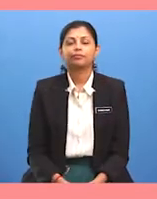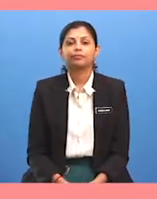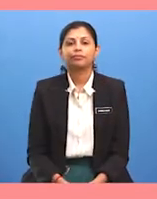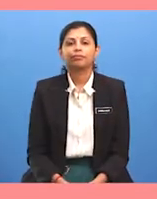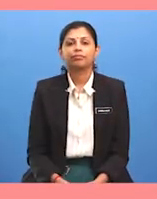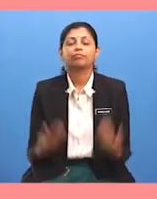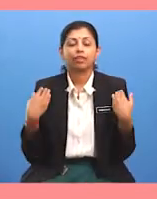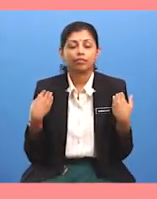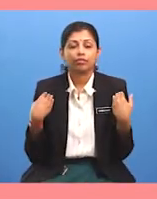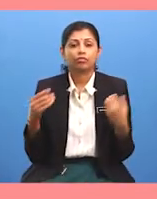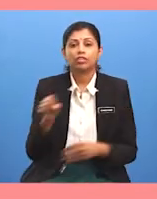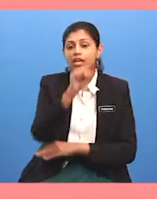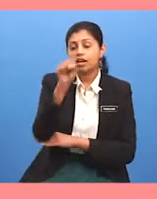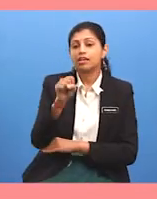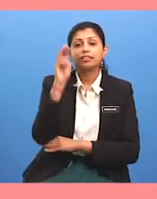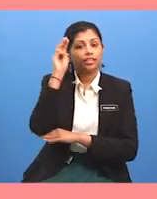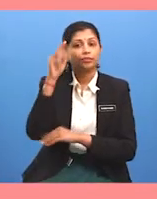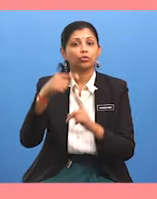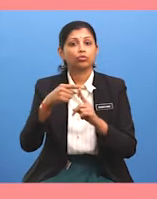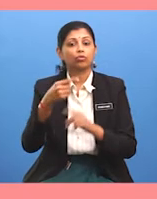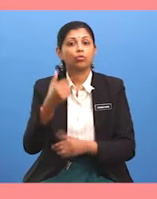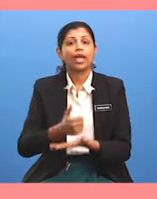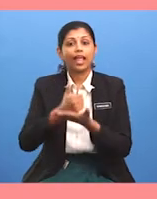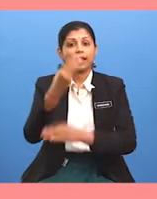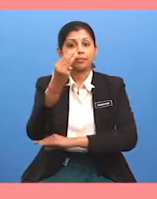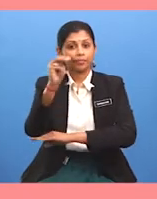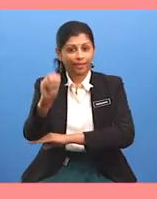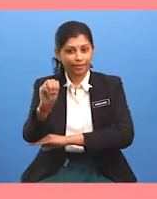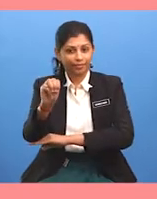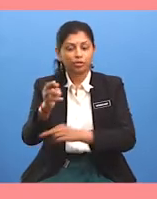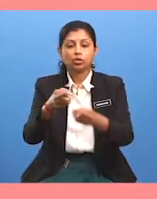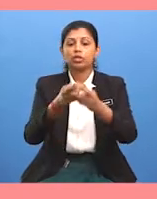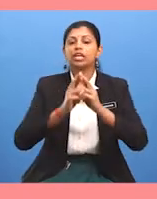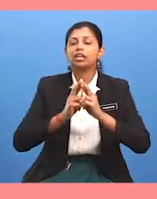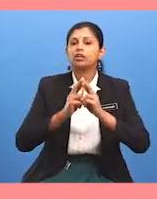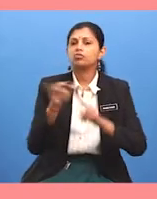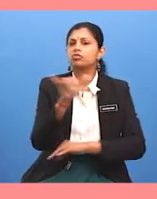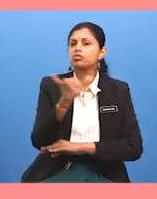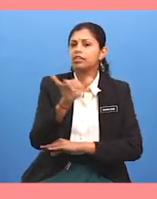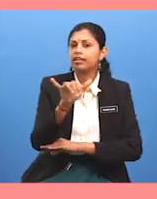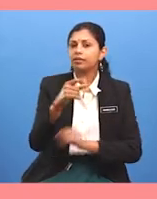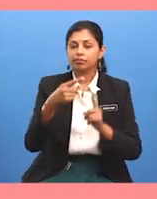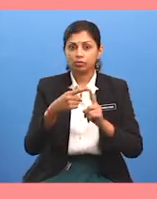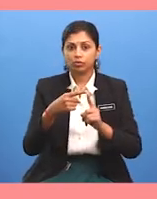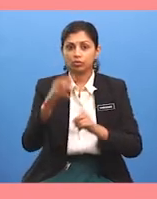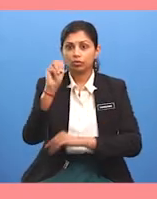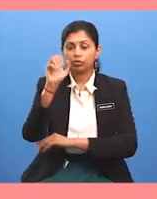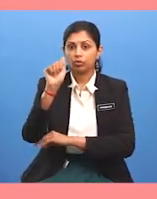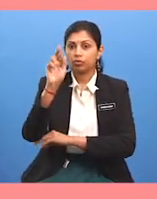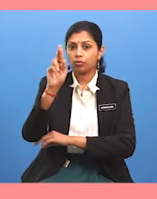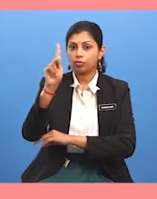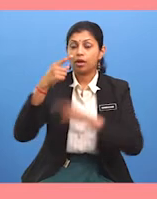when they asked him to help them. Thus, their request was pertinent to Mark's